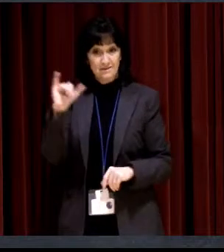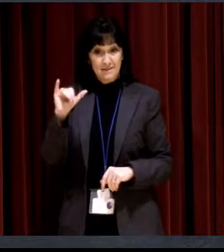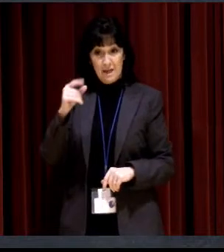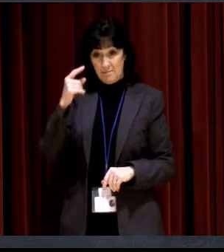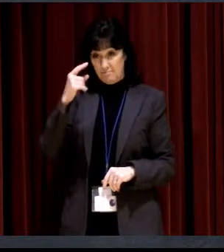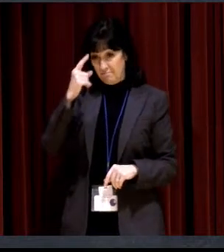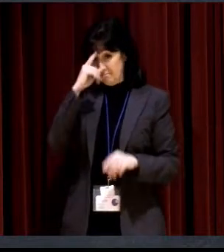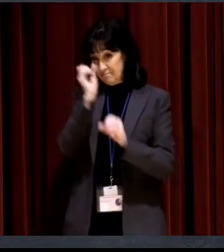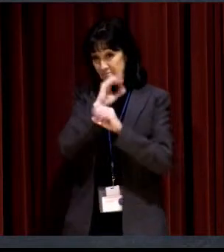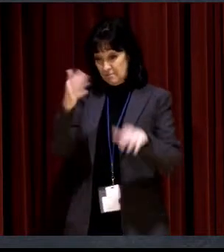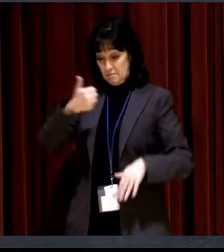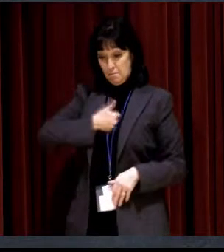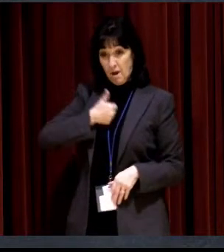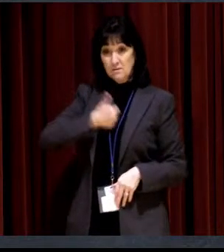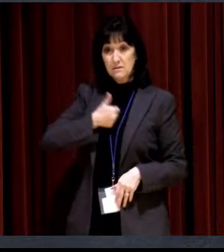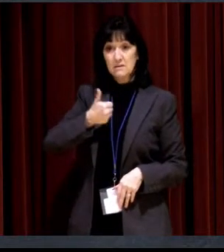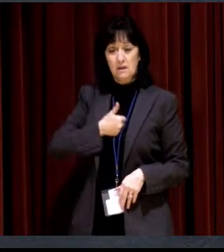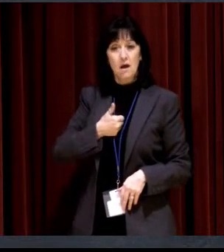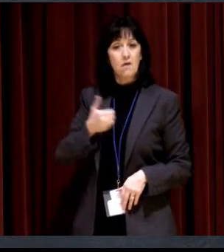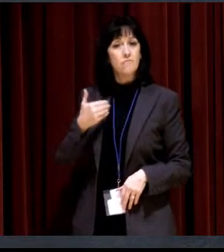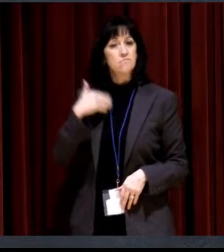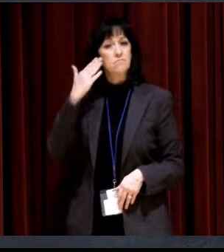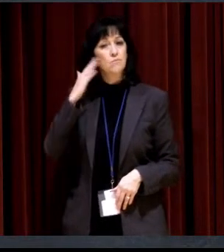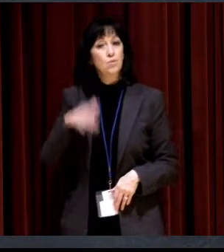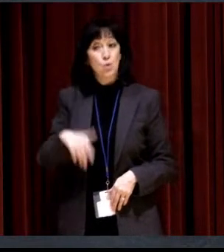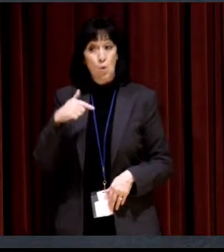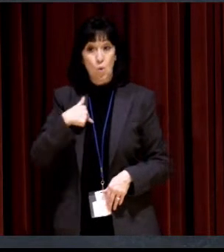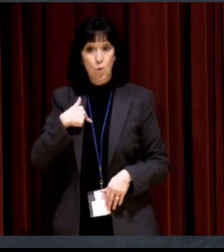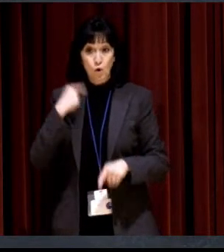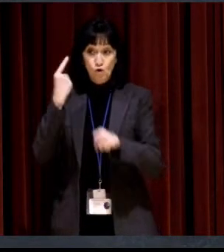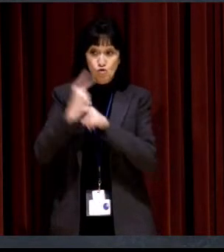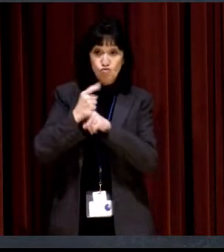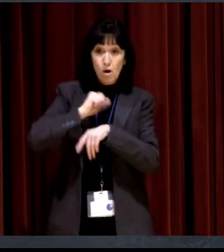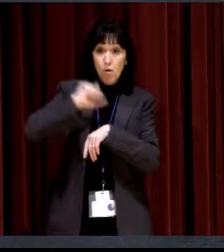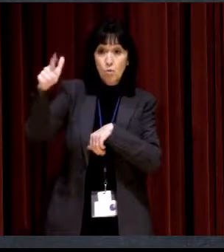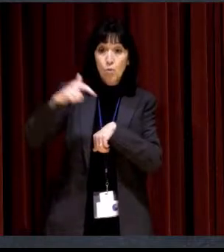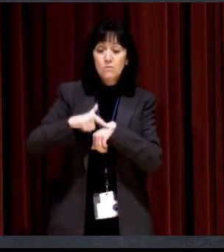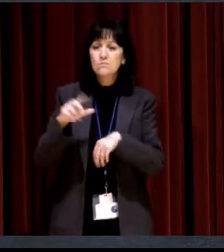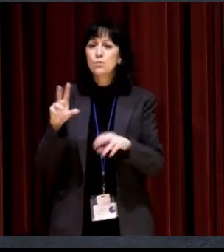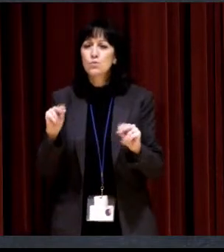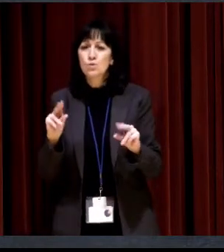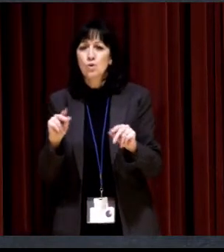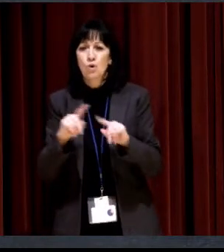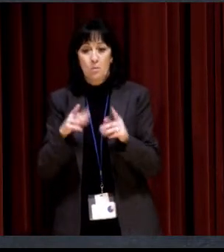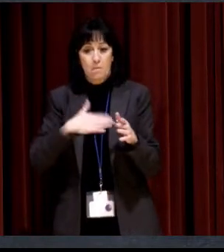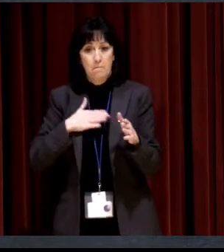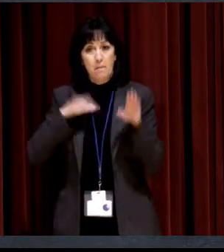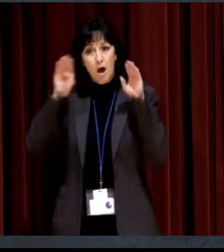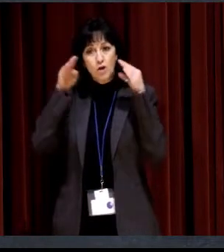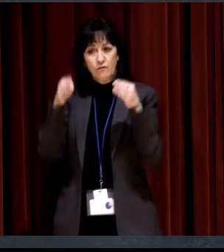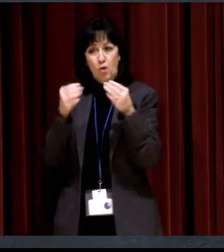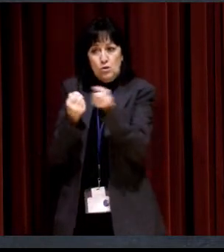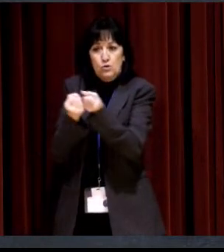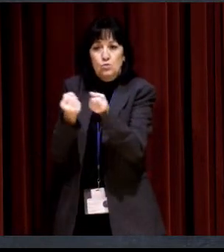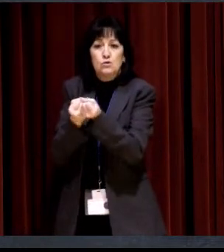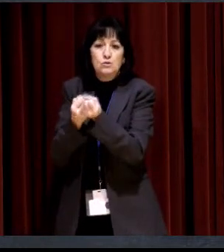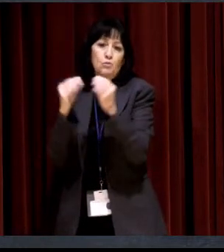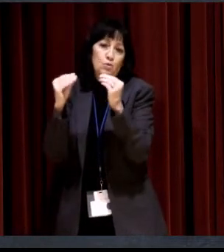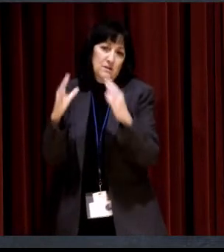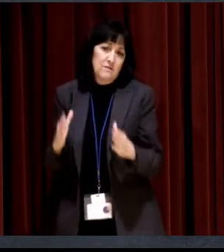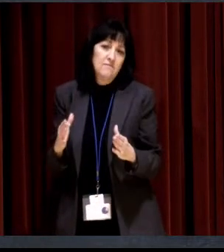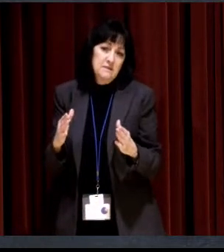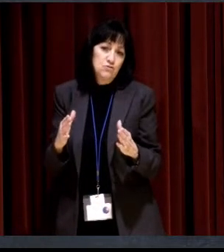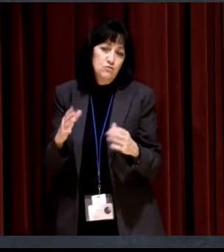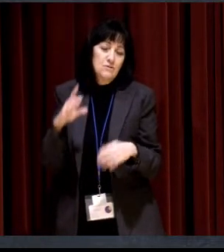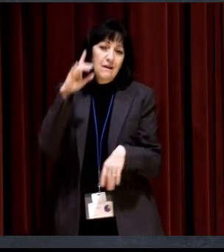who was on a special assignment to be an administrator. And so my focus was always on supporting teachers. I think we've got to do a better job of